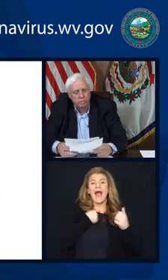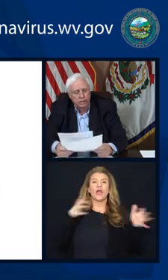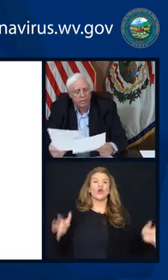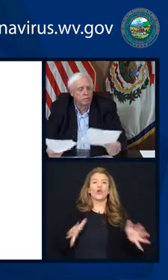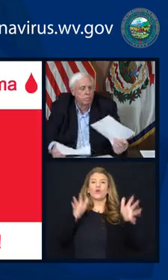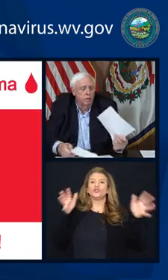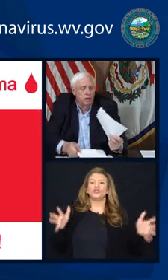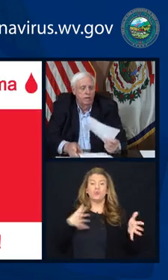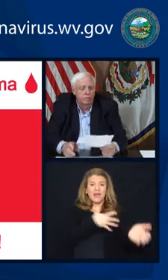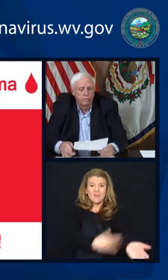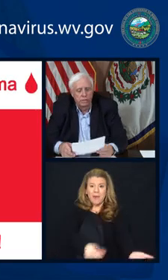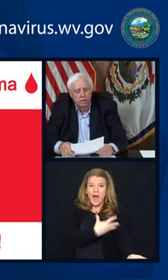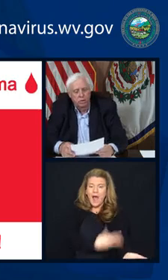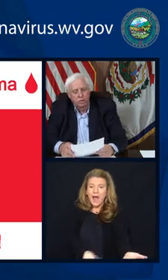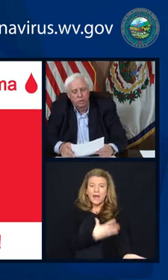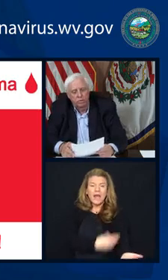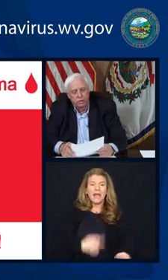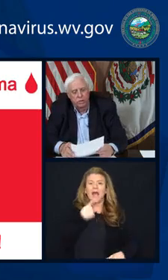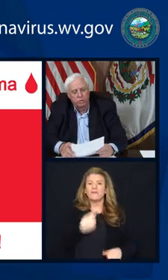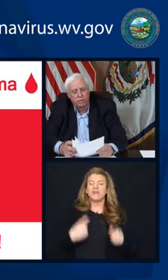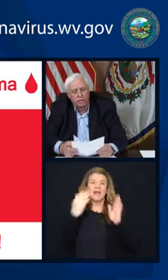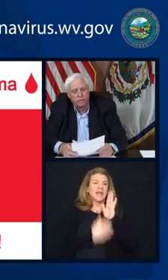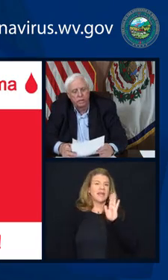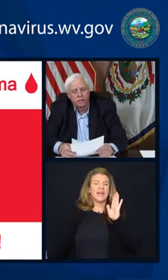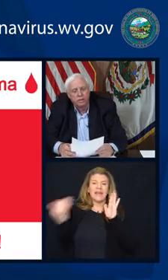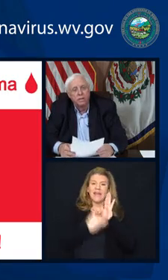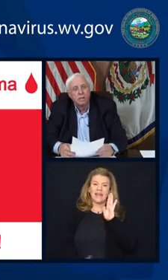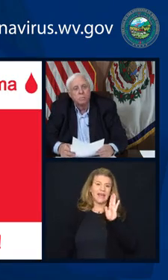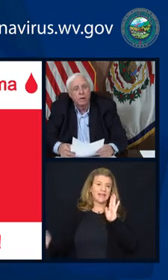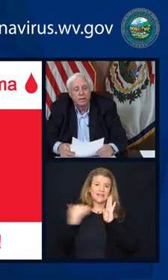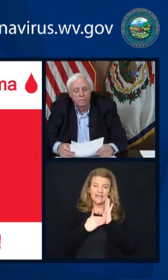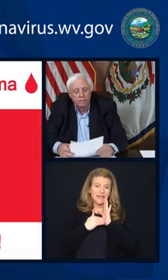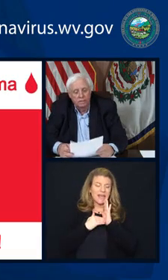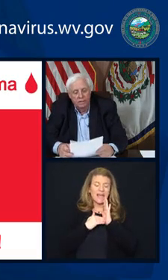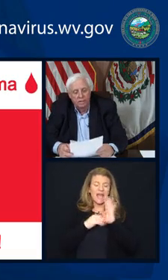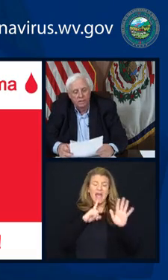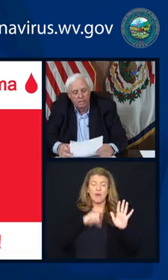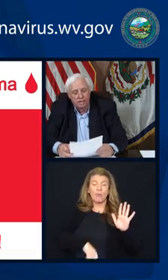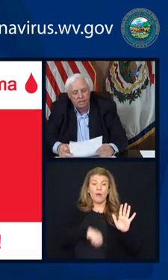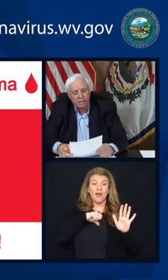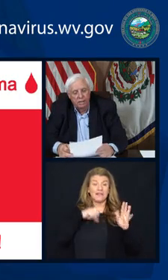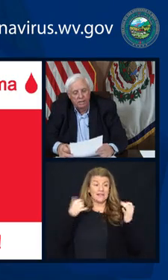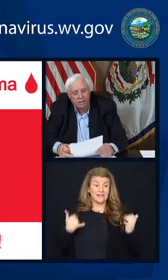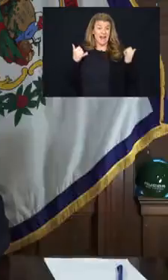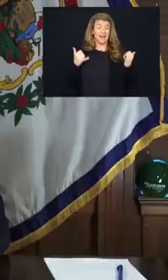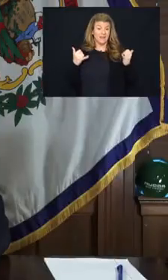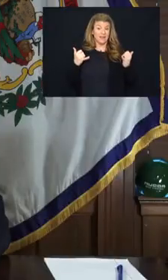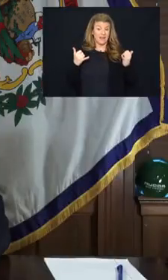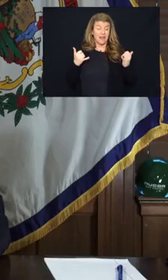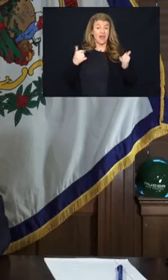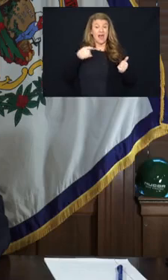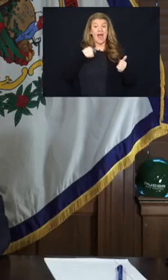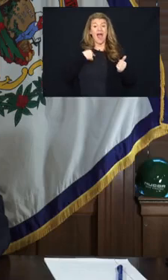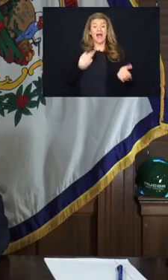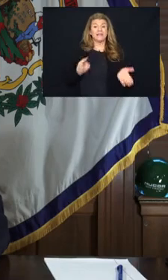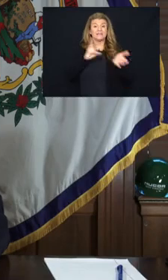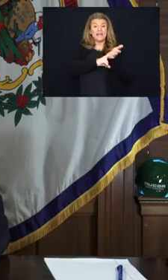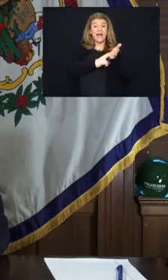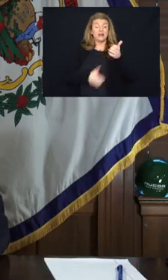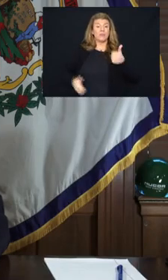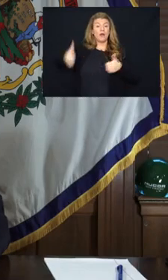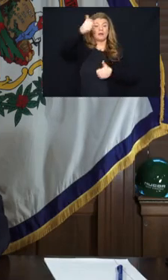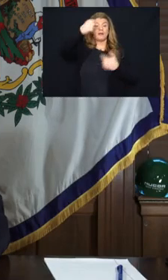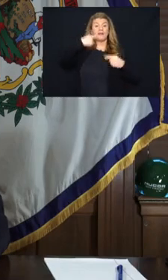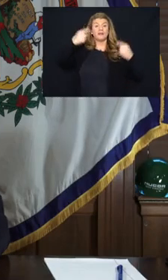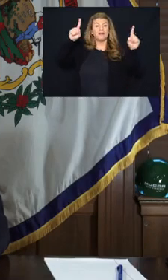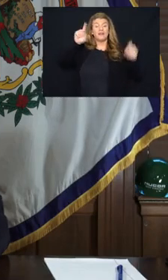encourage you about giving blood. I've said that over and over and over. And proudly today, I've signed a proclamation to